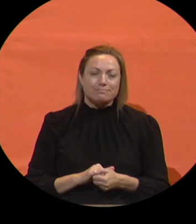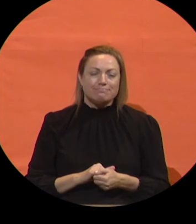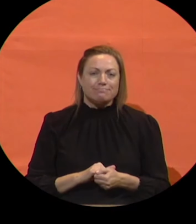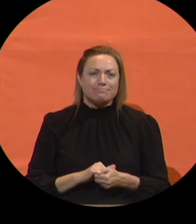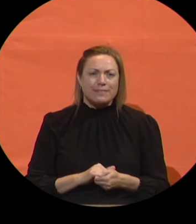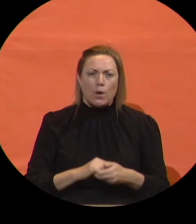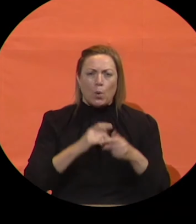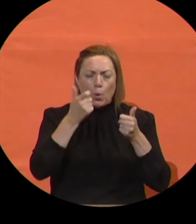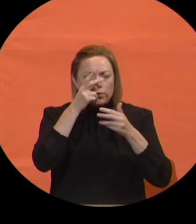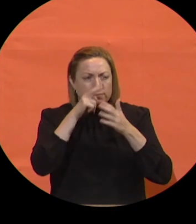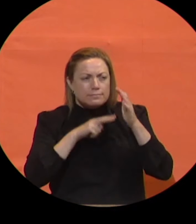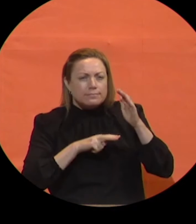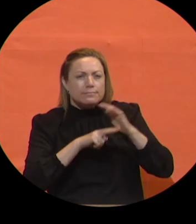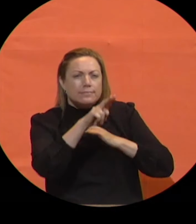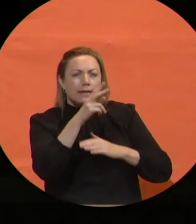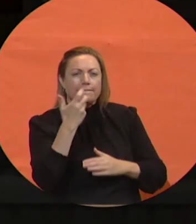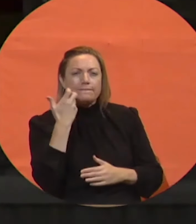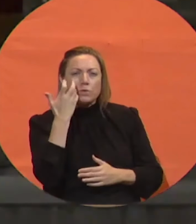far-seeing pastor.